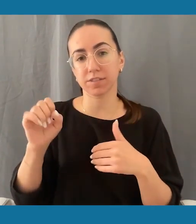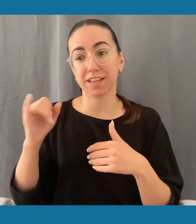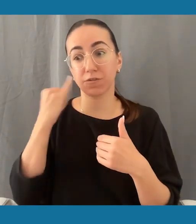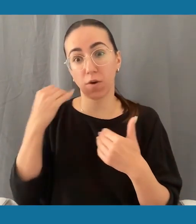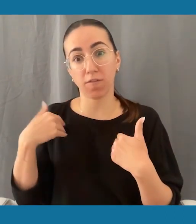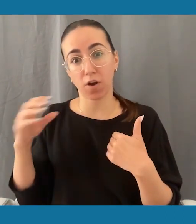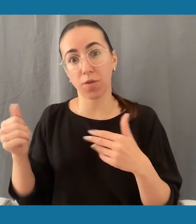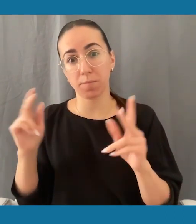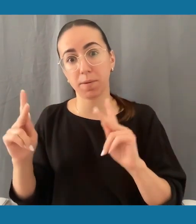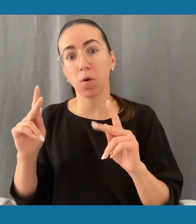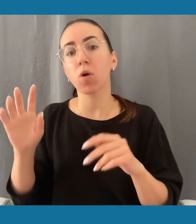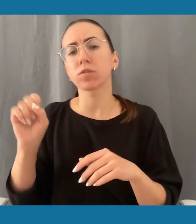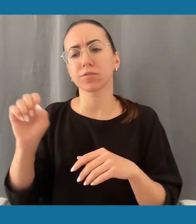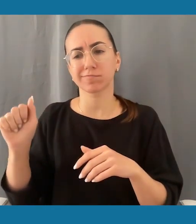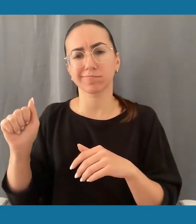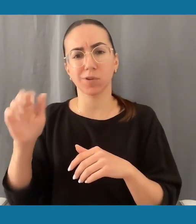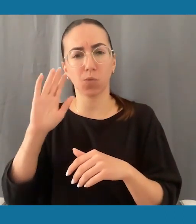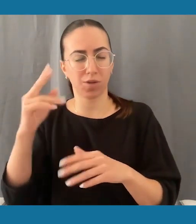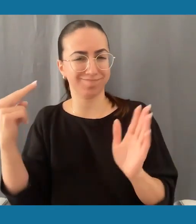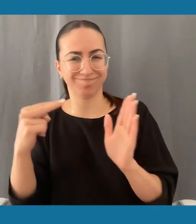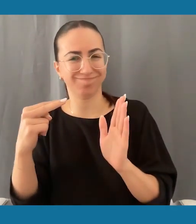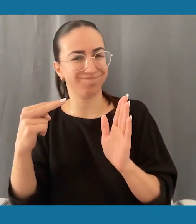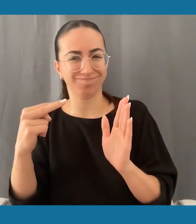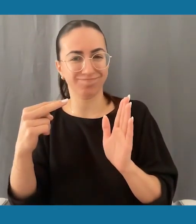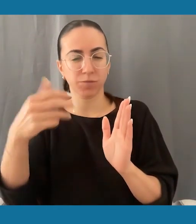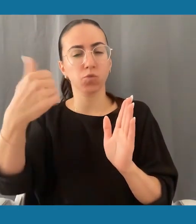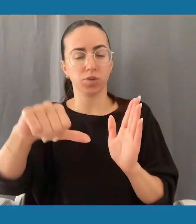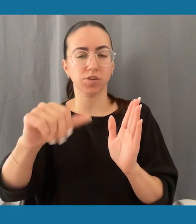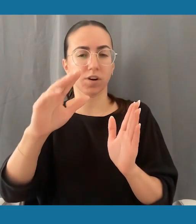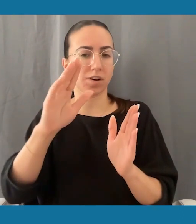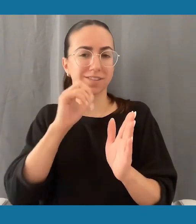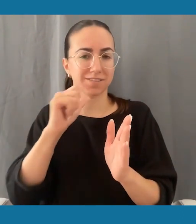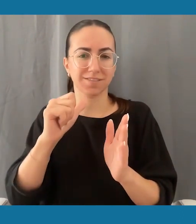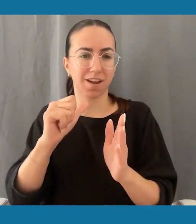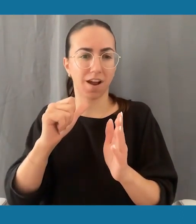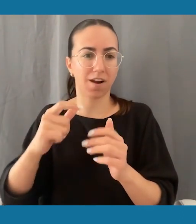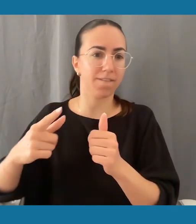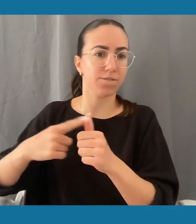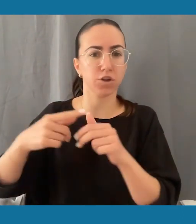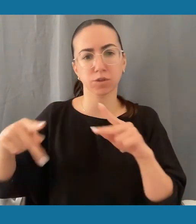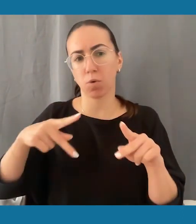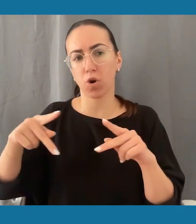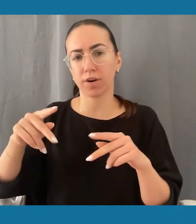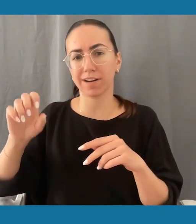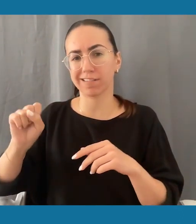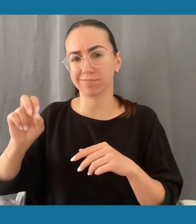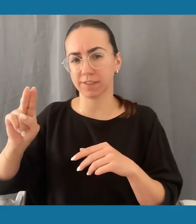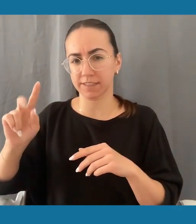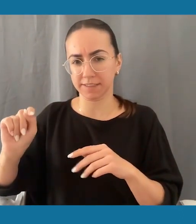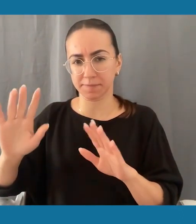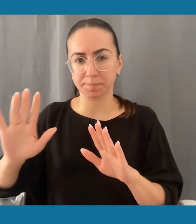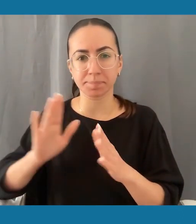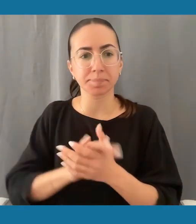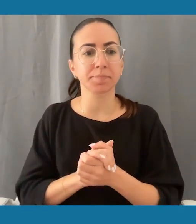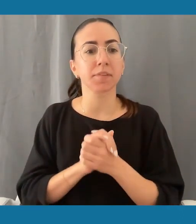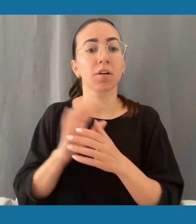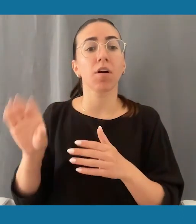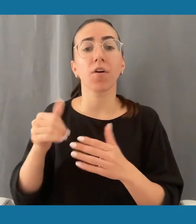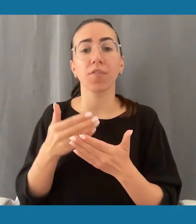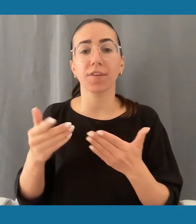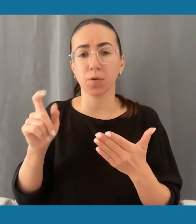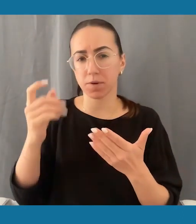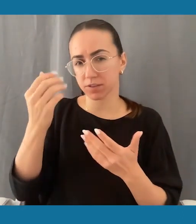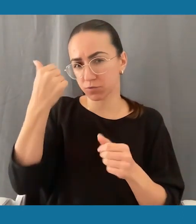or Medicaid will reject it as not being a valid first-party special needs trust. The other really important thing to